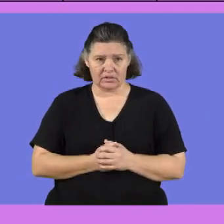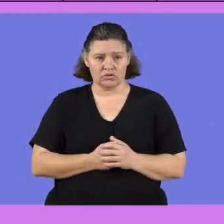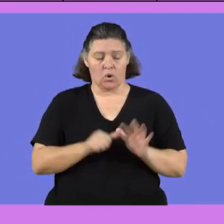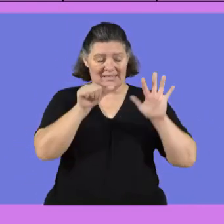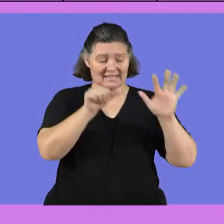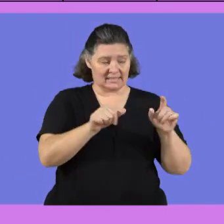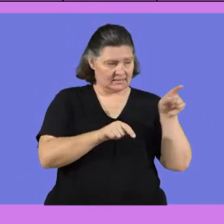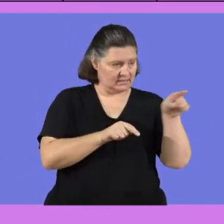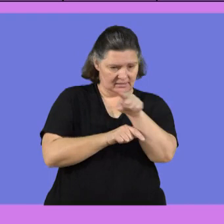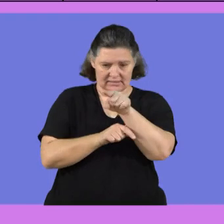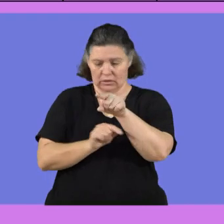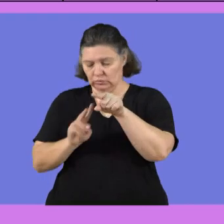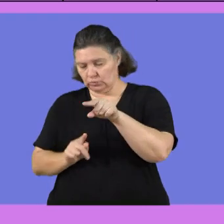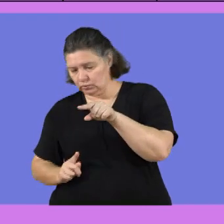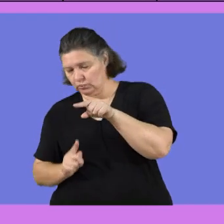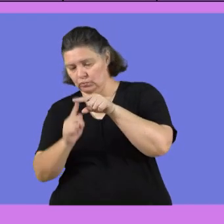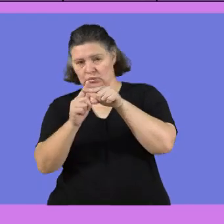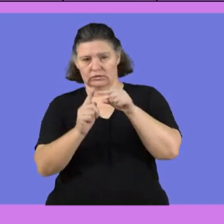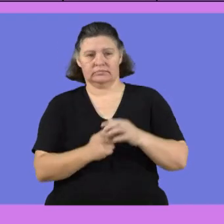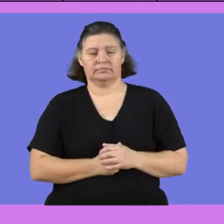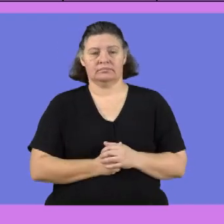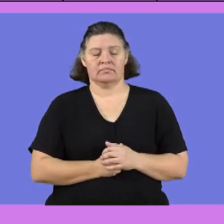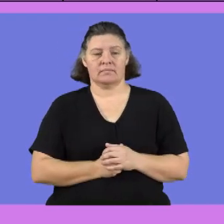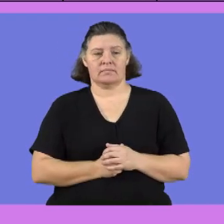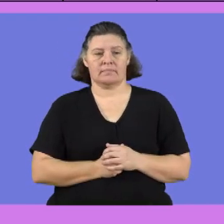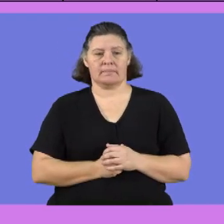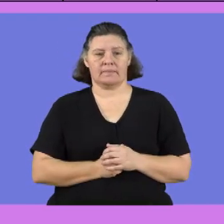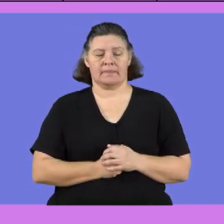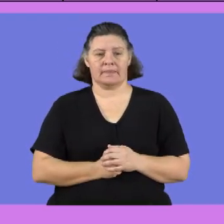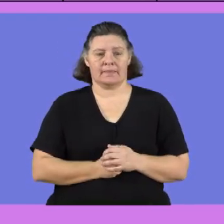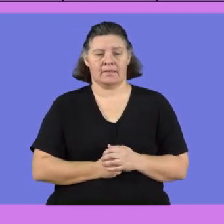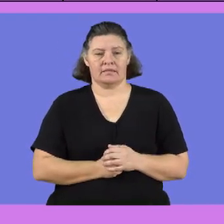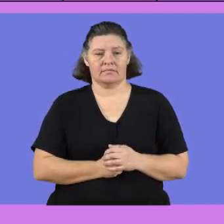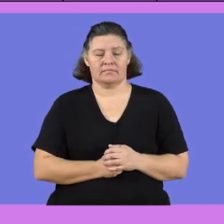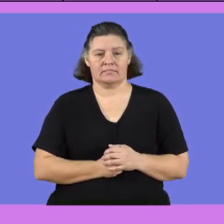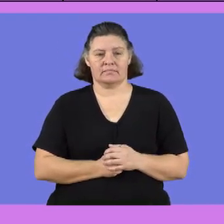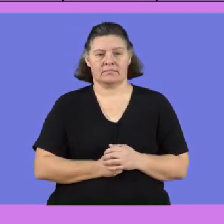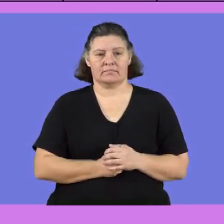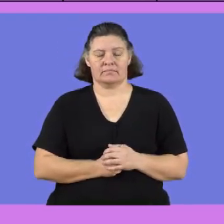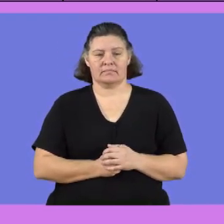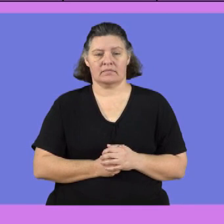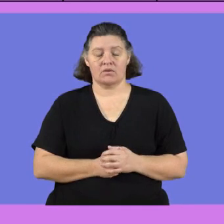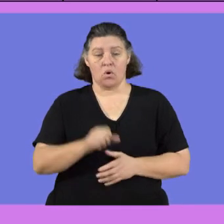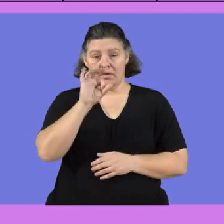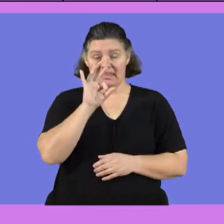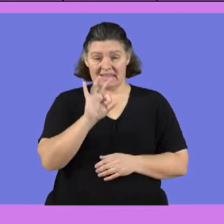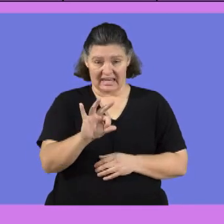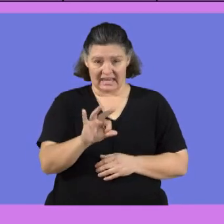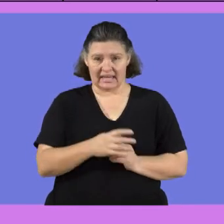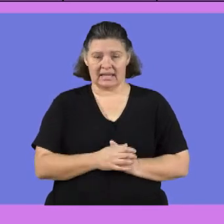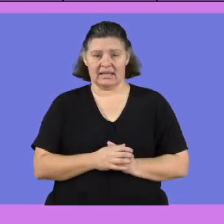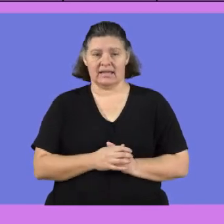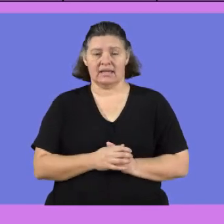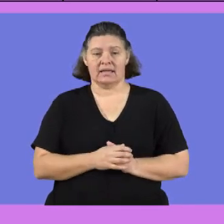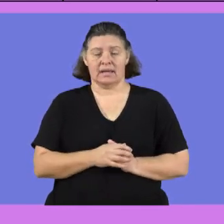5, this is your 6, you can trace. This is the point where we have 6 cans for 2 people. And then if they are